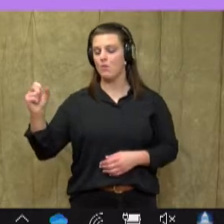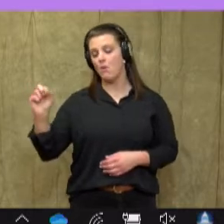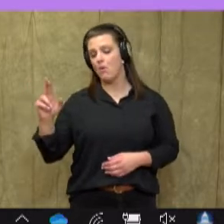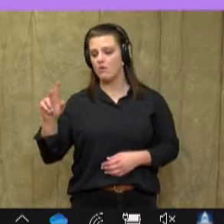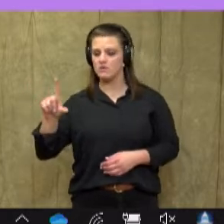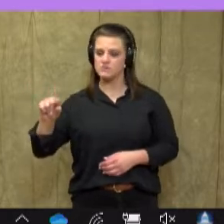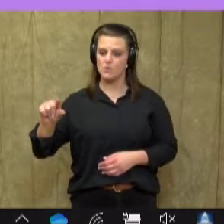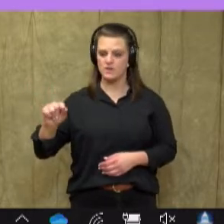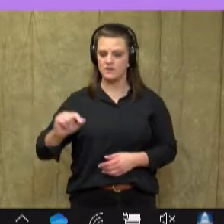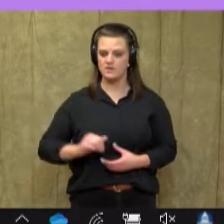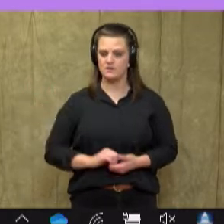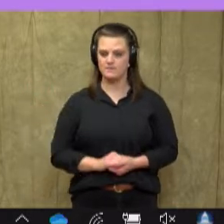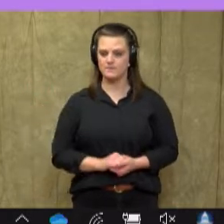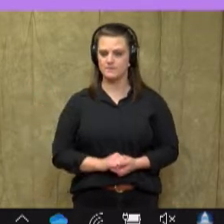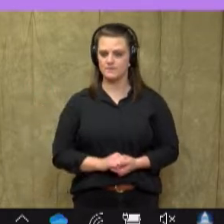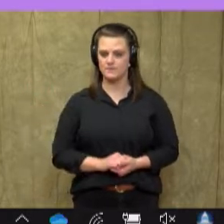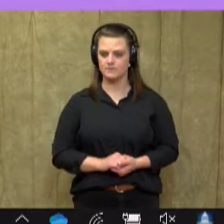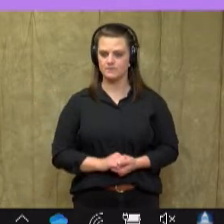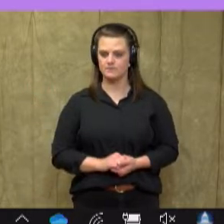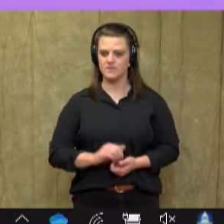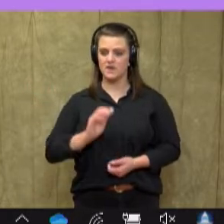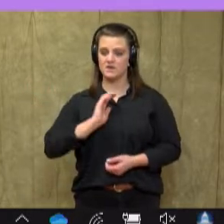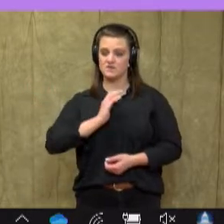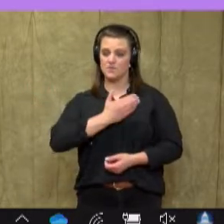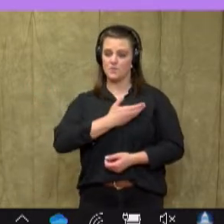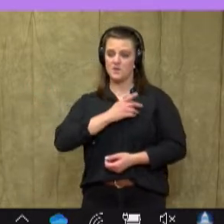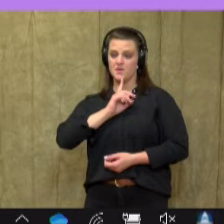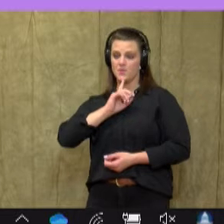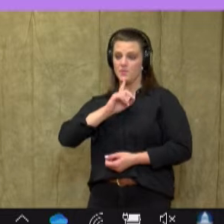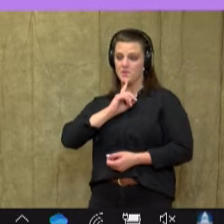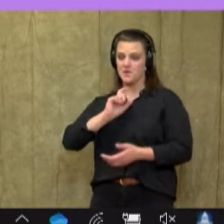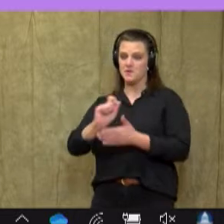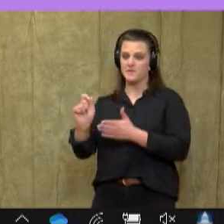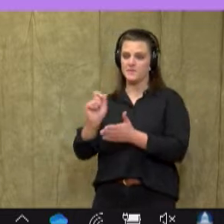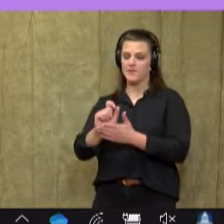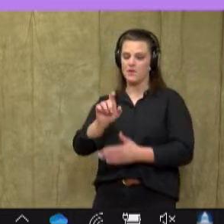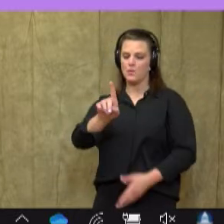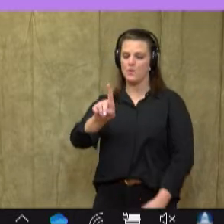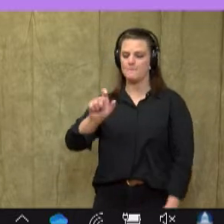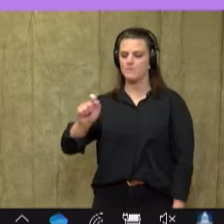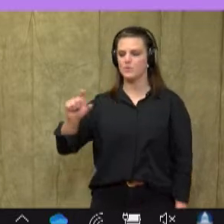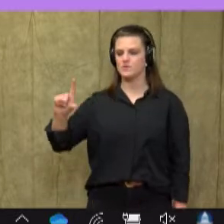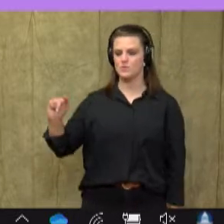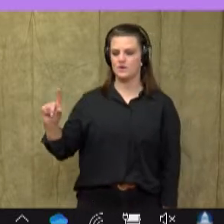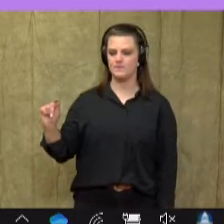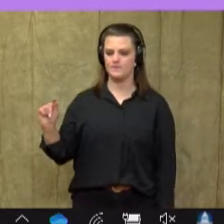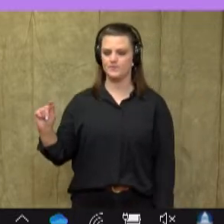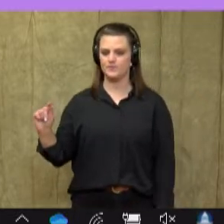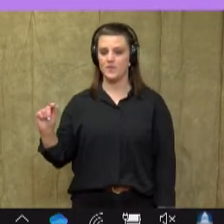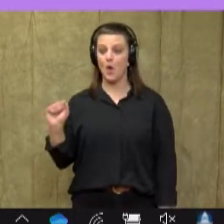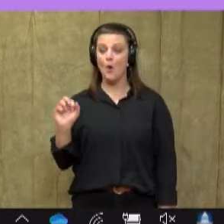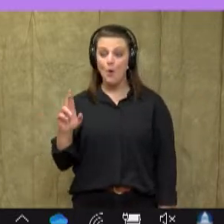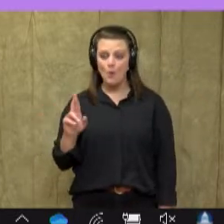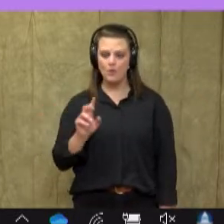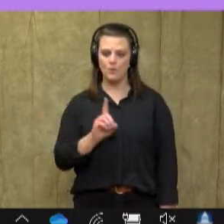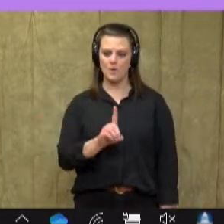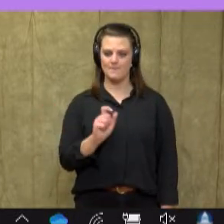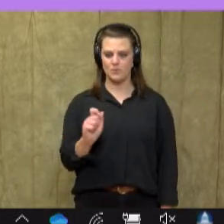20 hundredths. So we could actually write our decimal like this